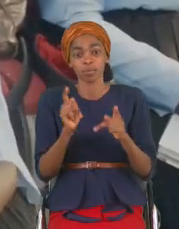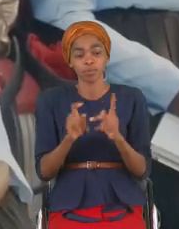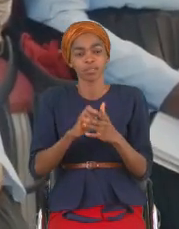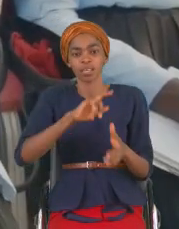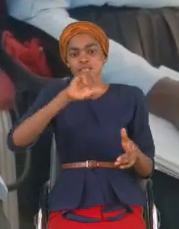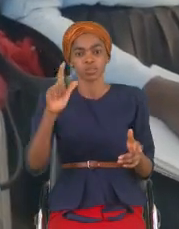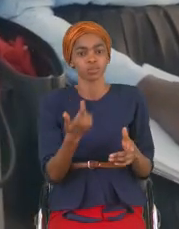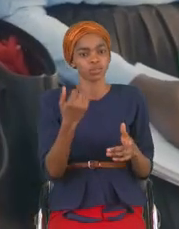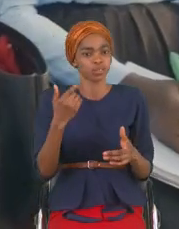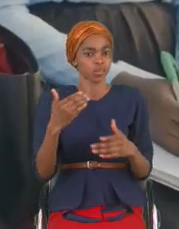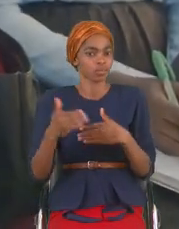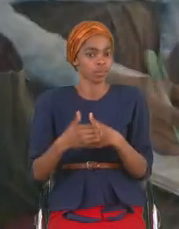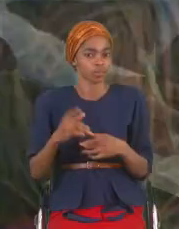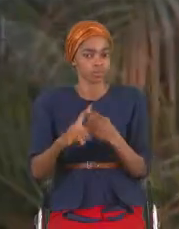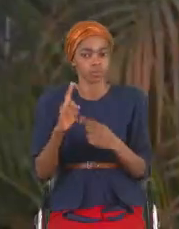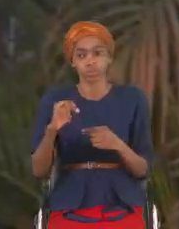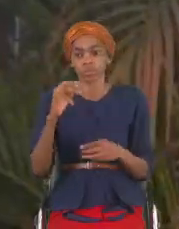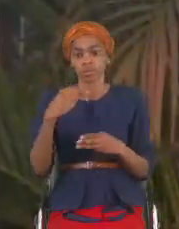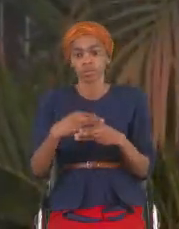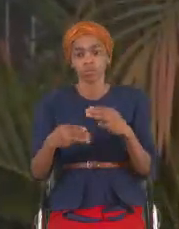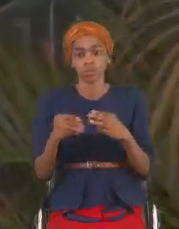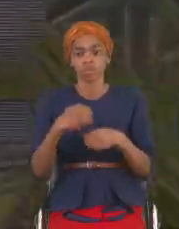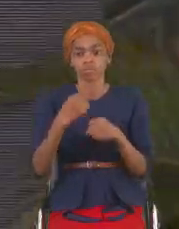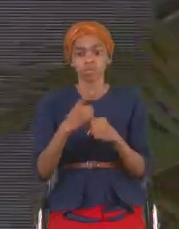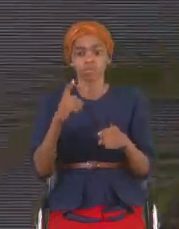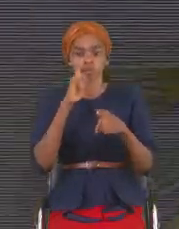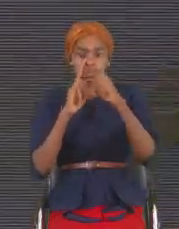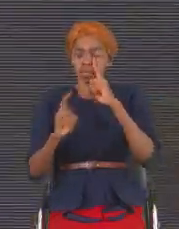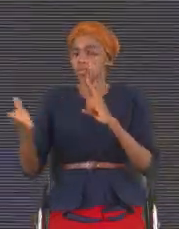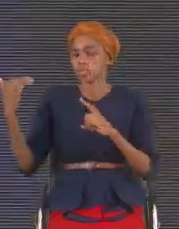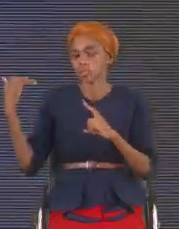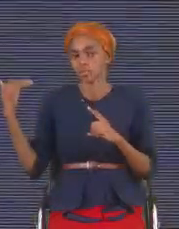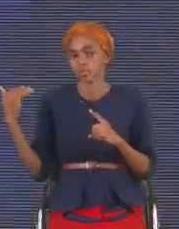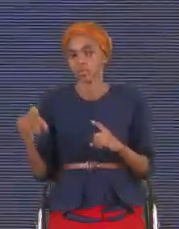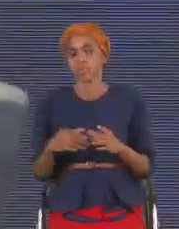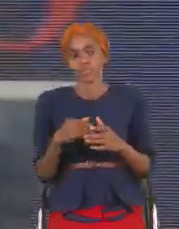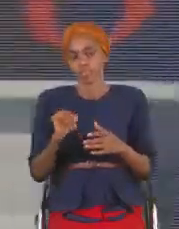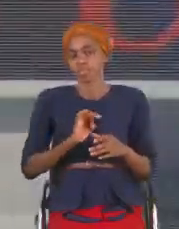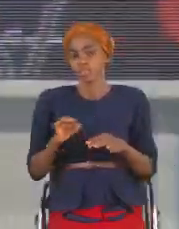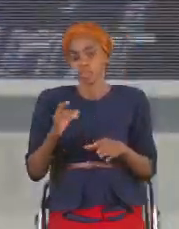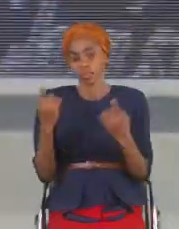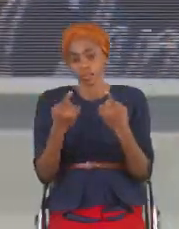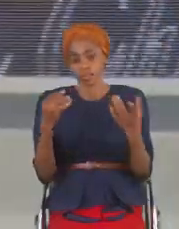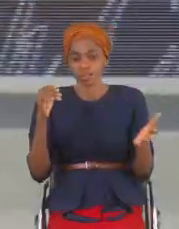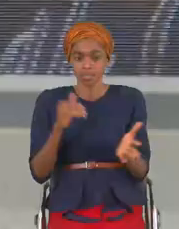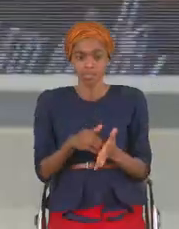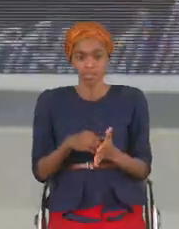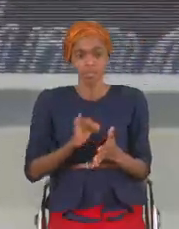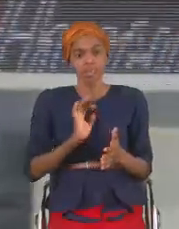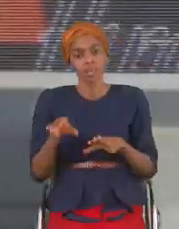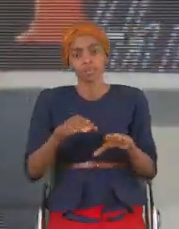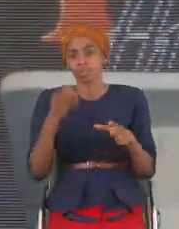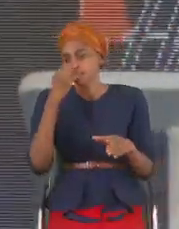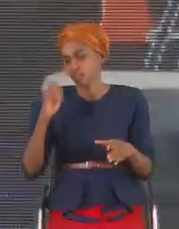made you crying in the past, I've blown it again, I've sinned again, I've done